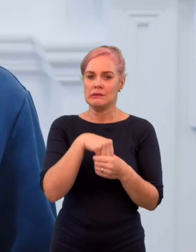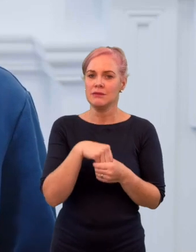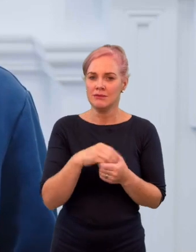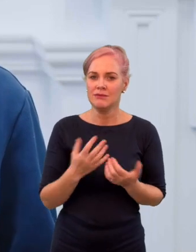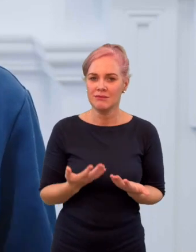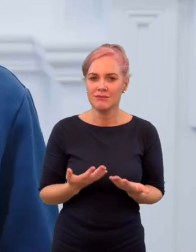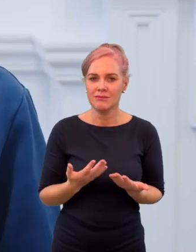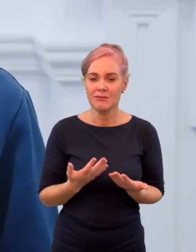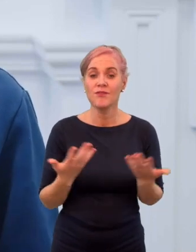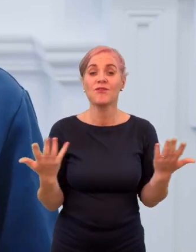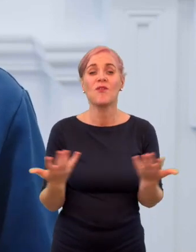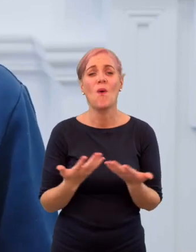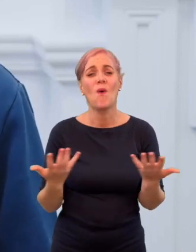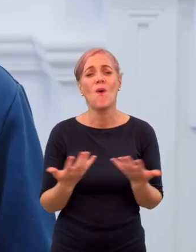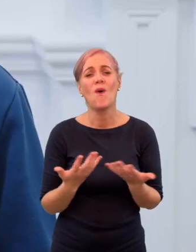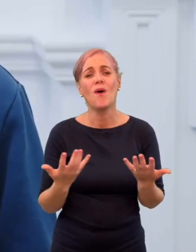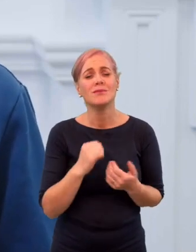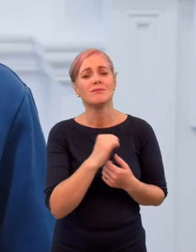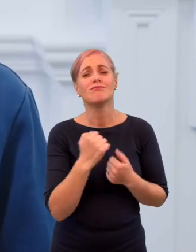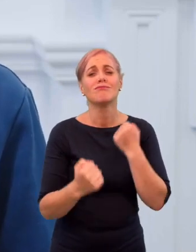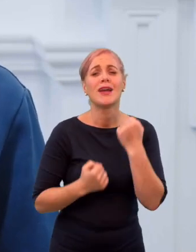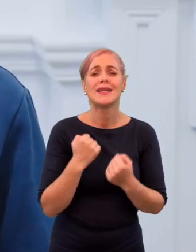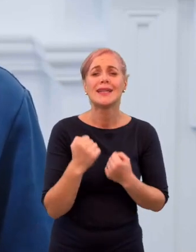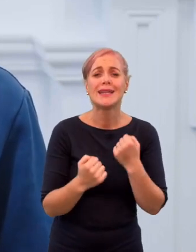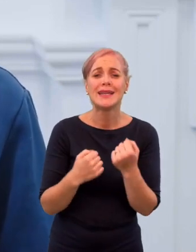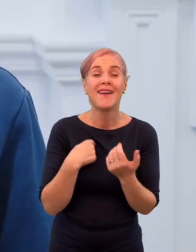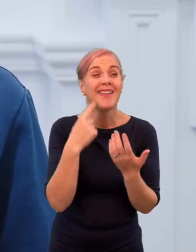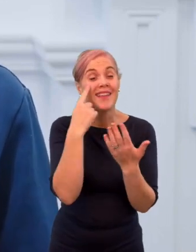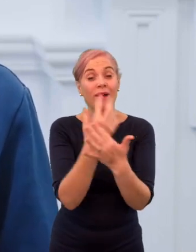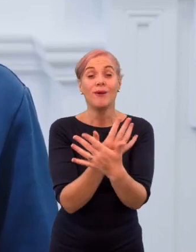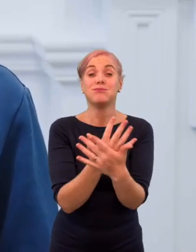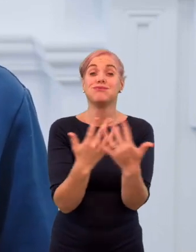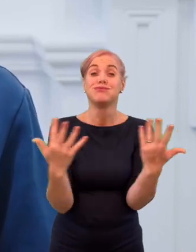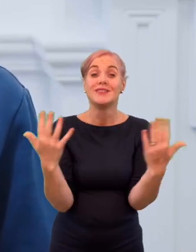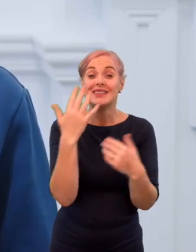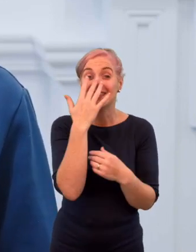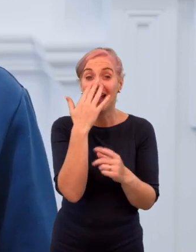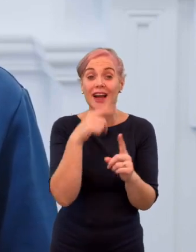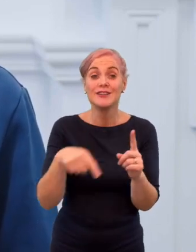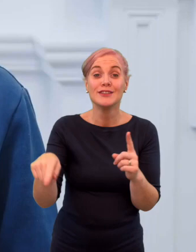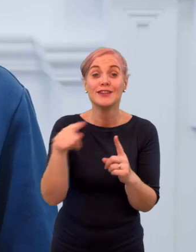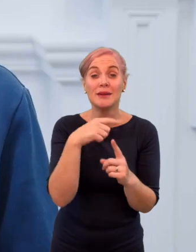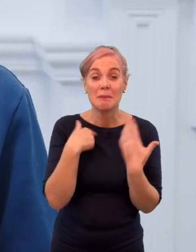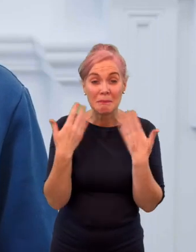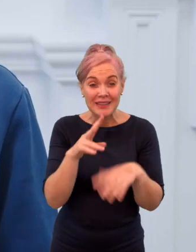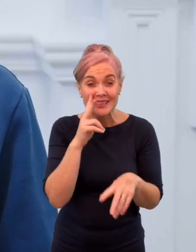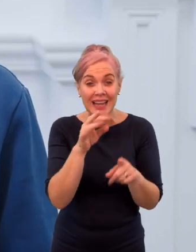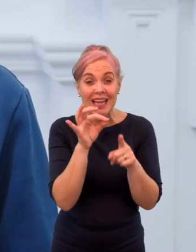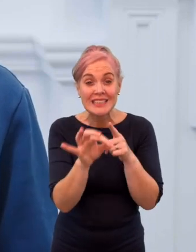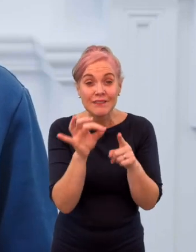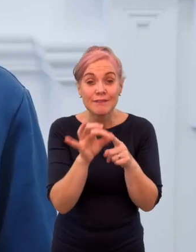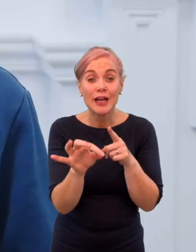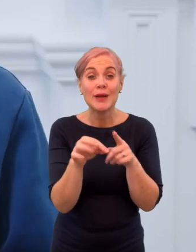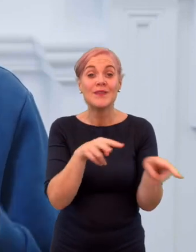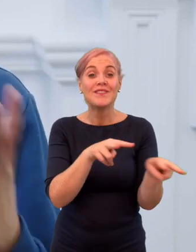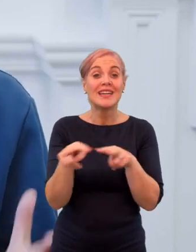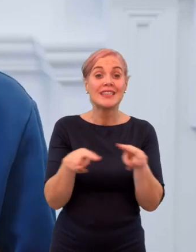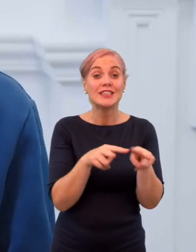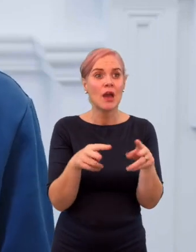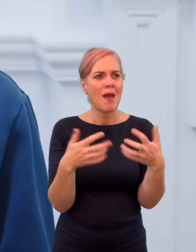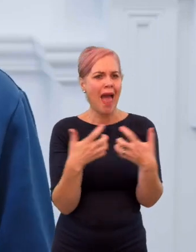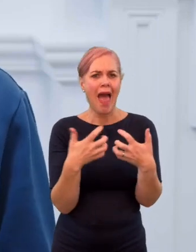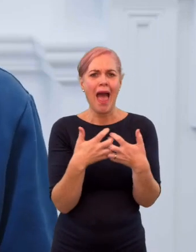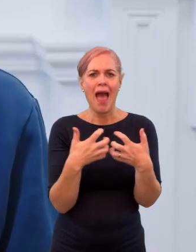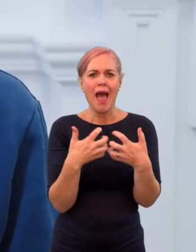in Amber. And of course, with her running, I think a lot of teenagers that I saw